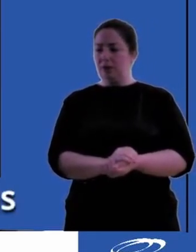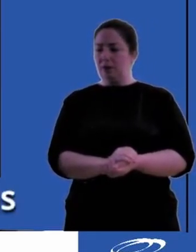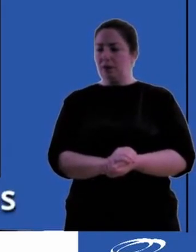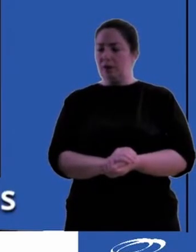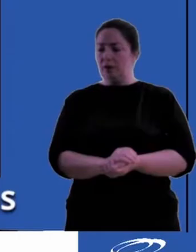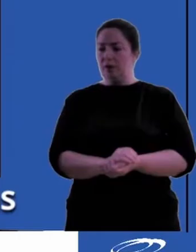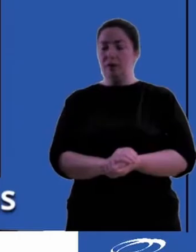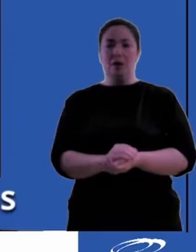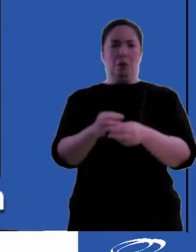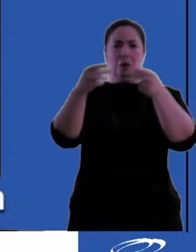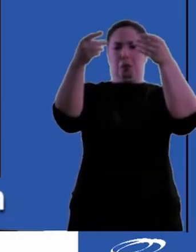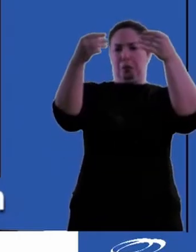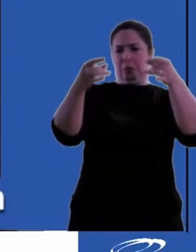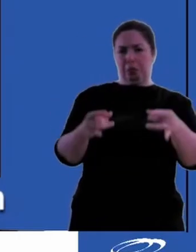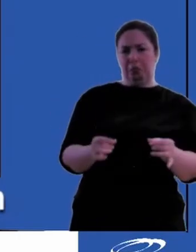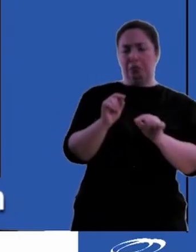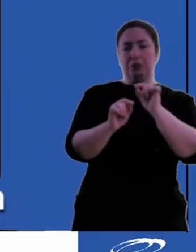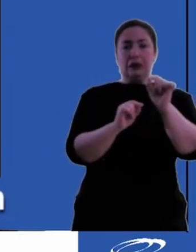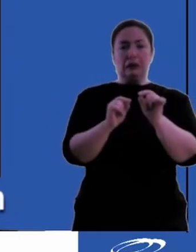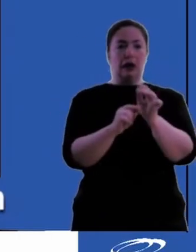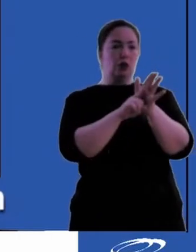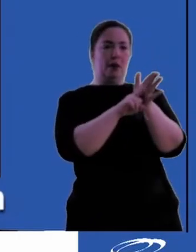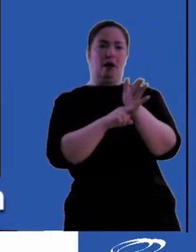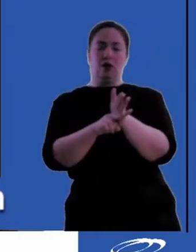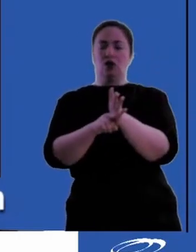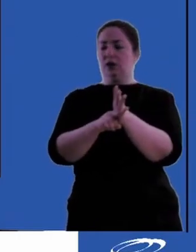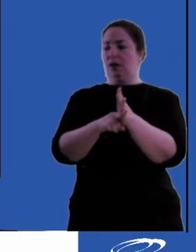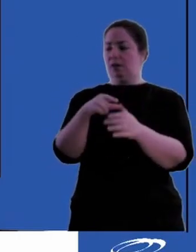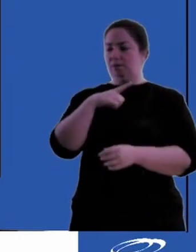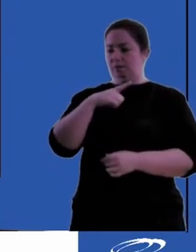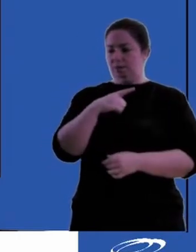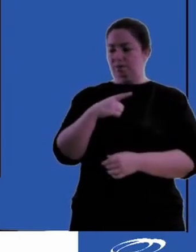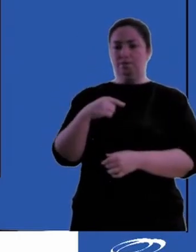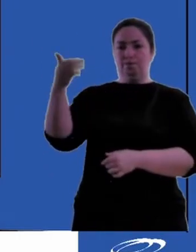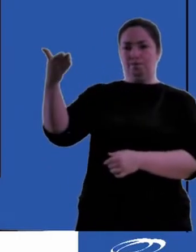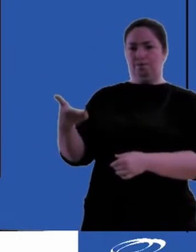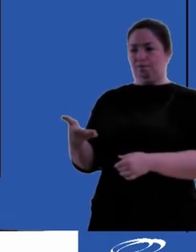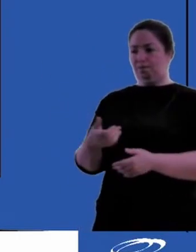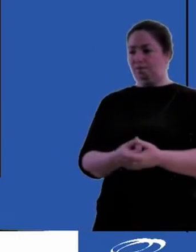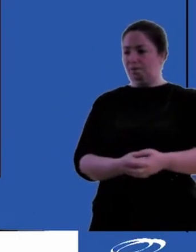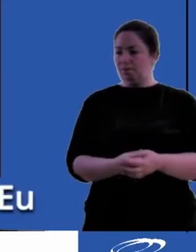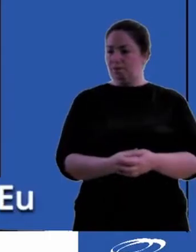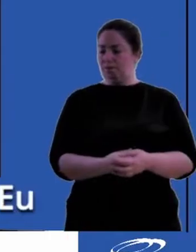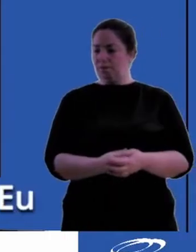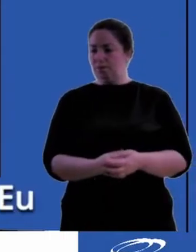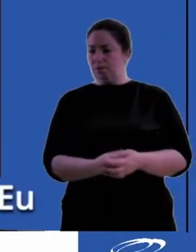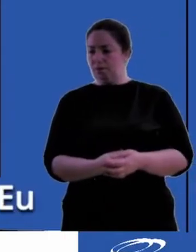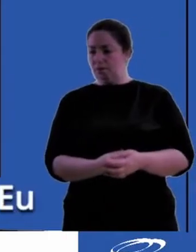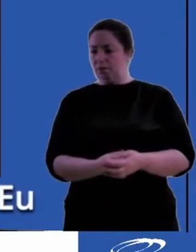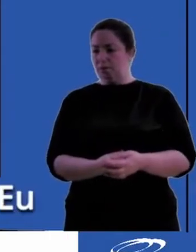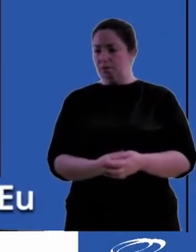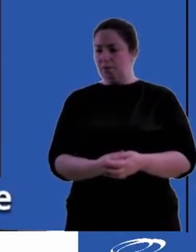but others as well. Conversely, at least in our practice, aerobic gram-negative bacteria are somewhat less